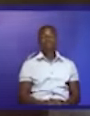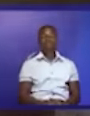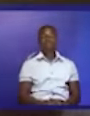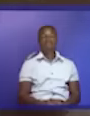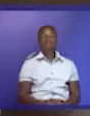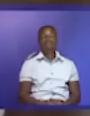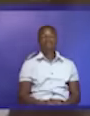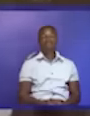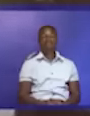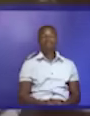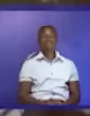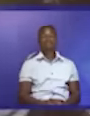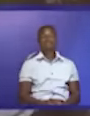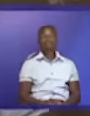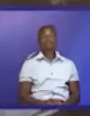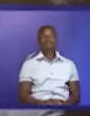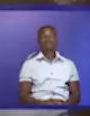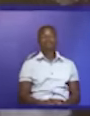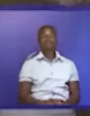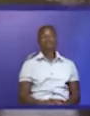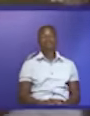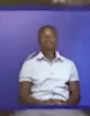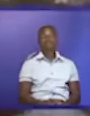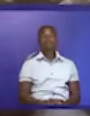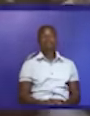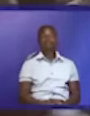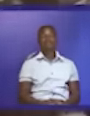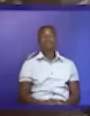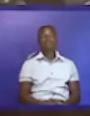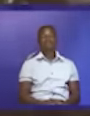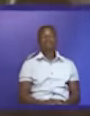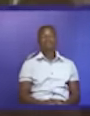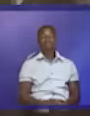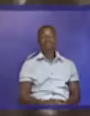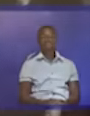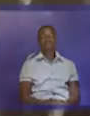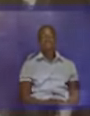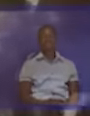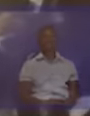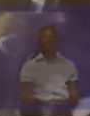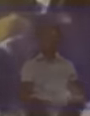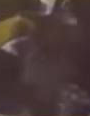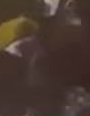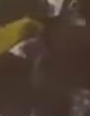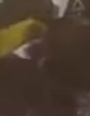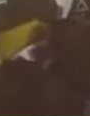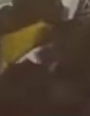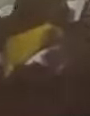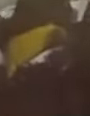Kalibarando ziata kroskevina kasopra haskiata. Help